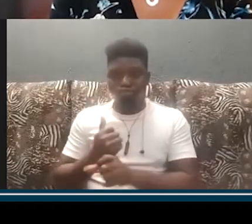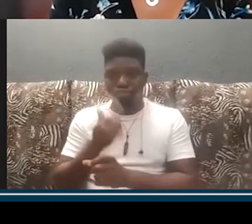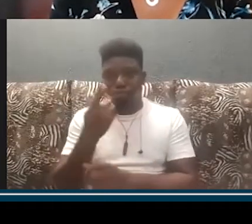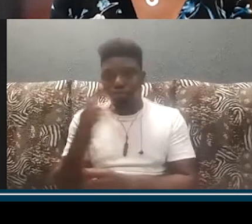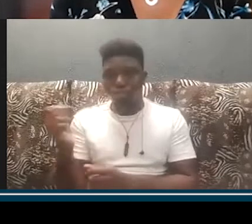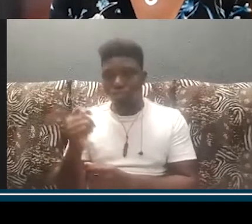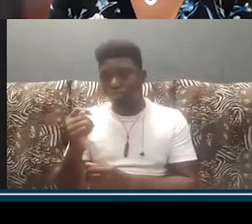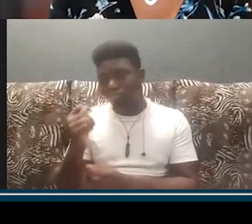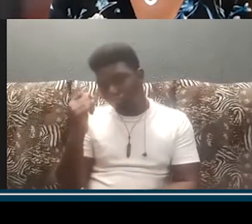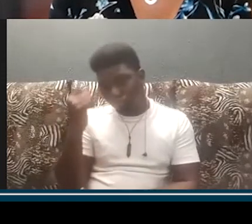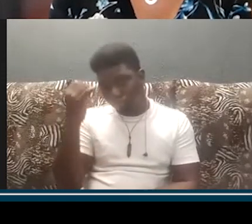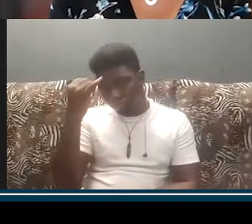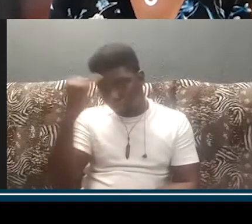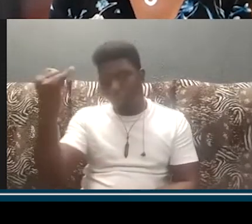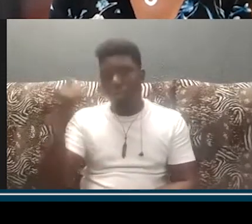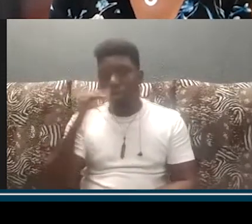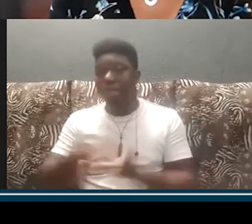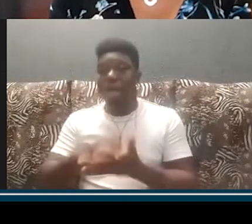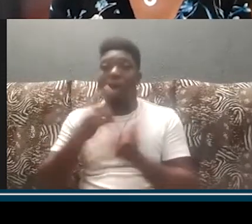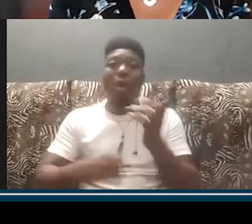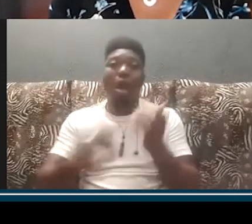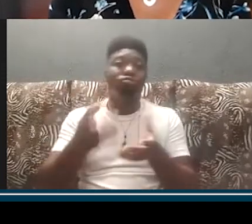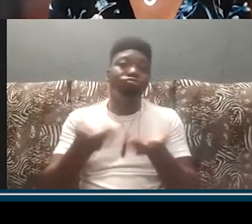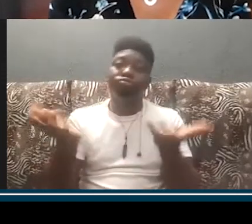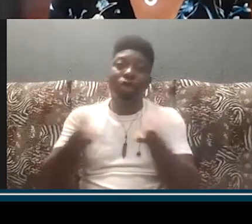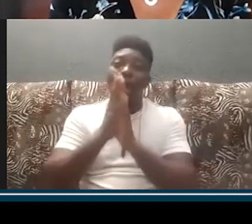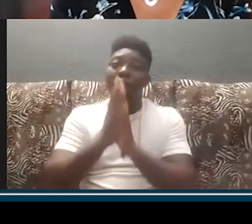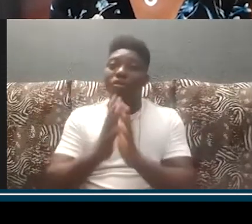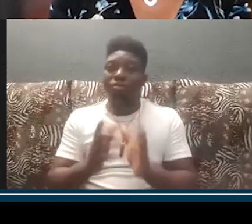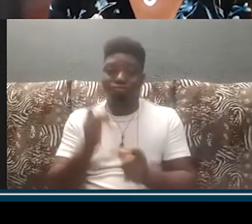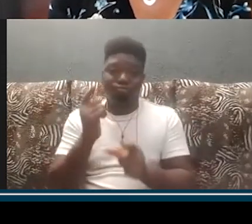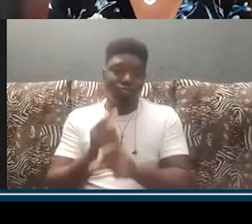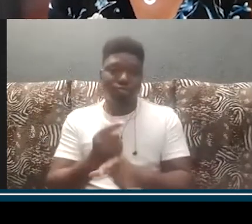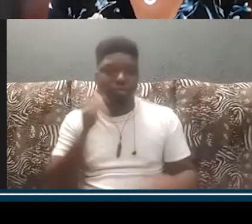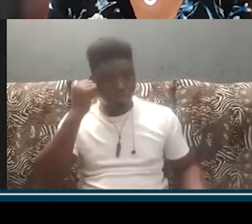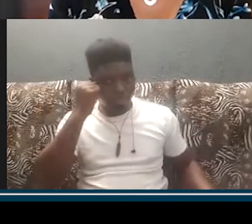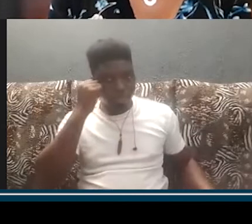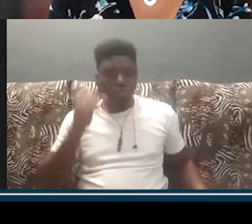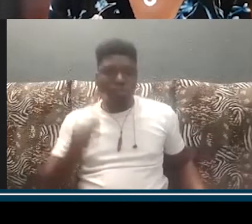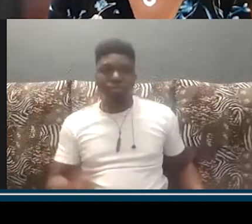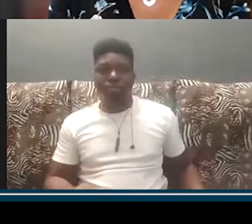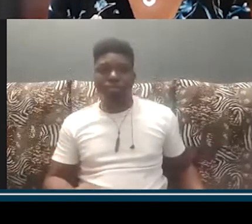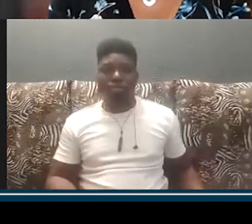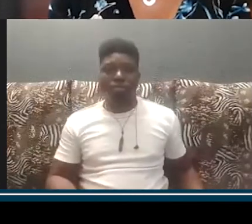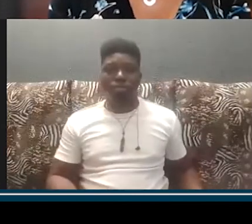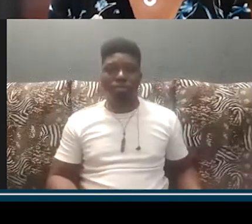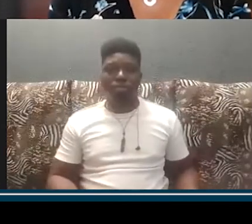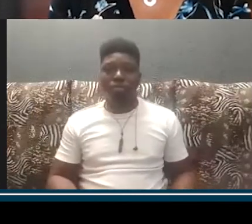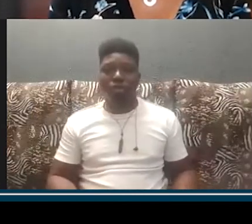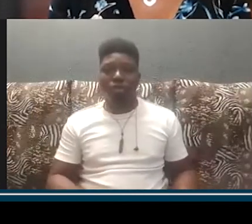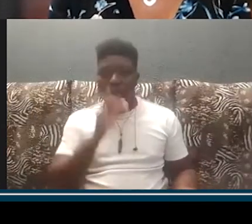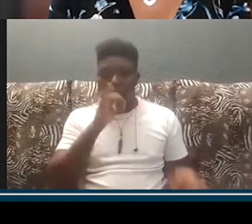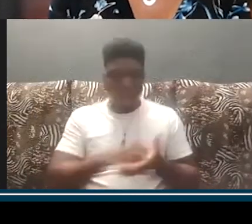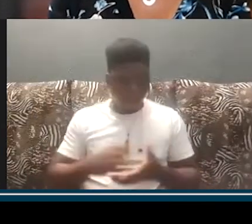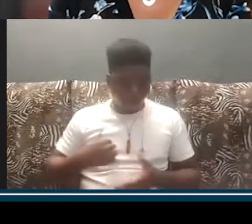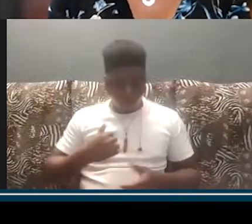for? Absolutely. And I think a follow-up question would be, is there something wrong with being, or where